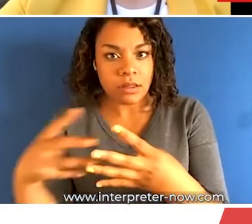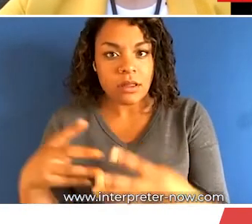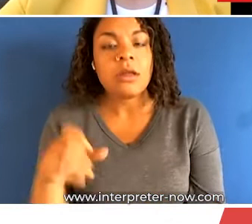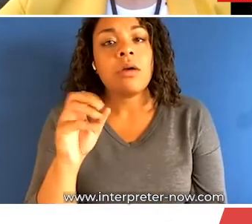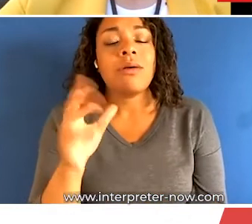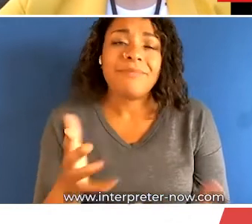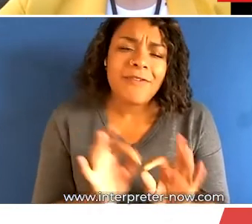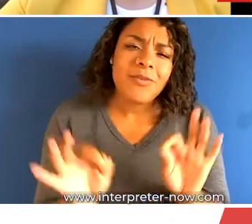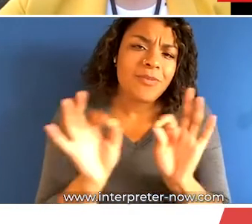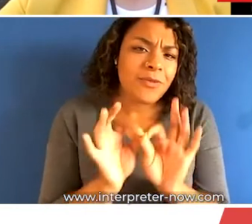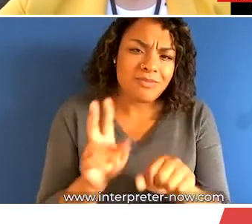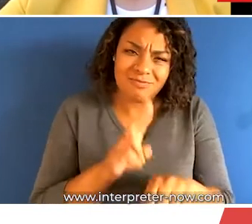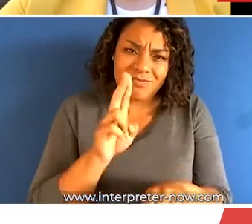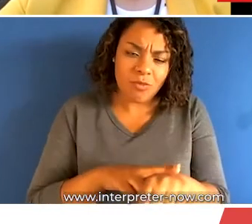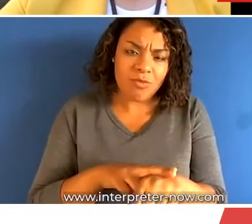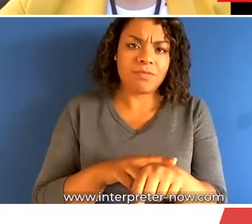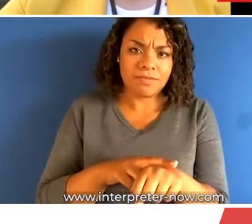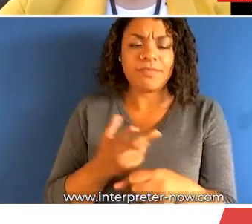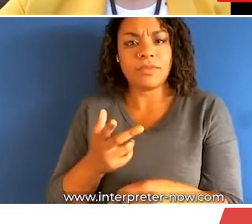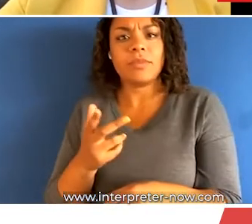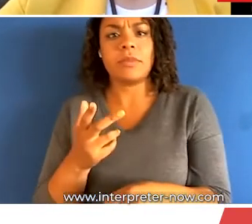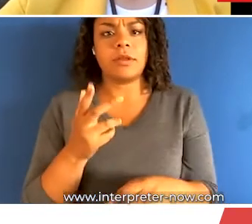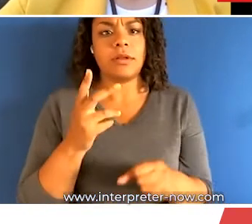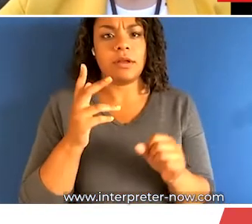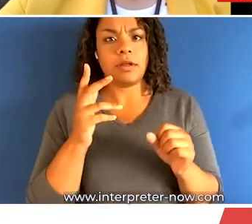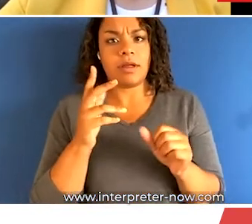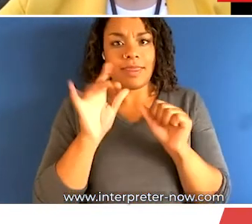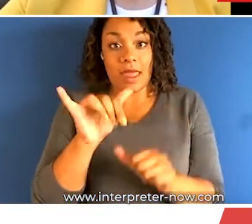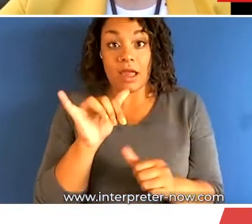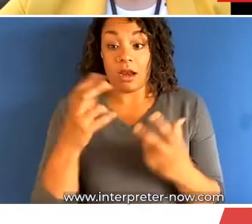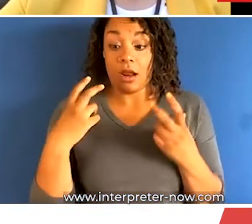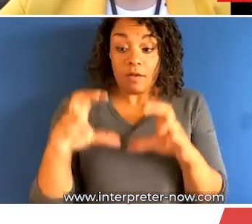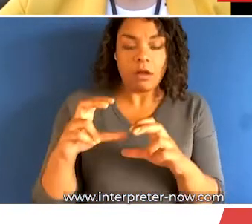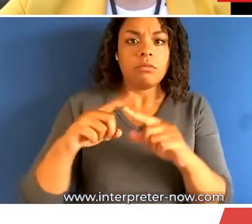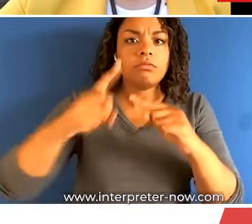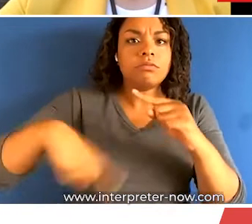it's important to work on this year round.